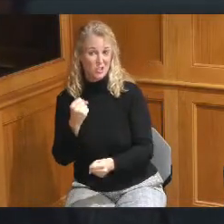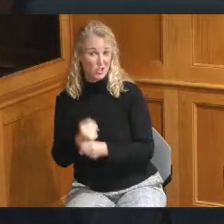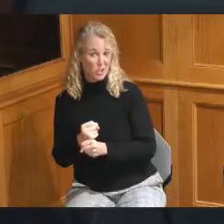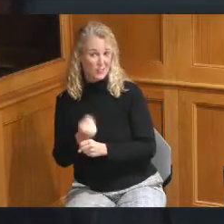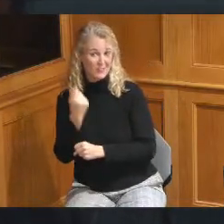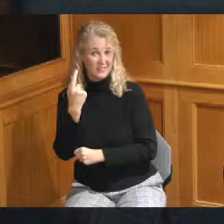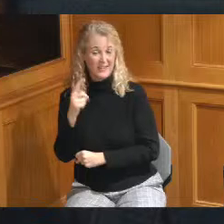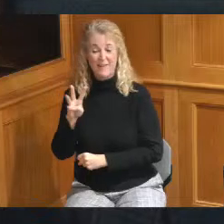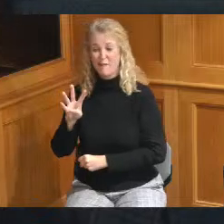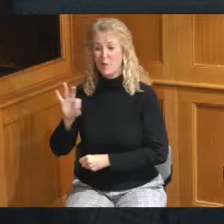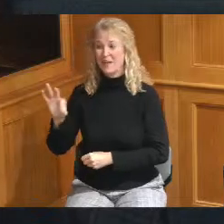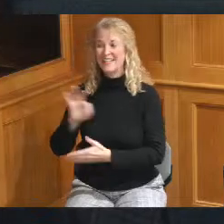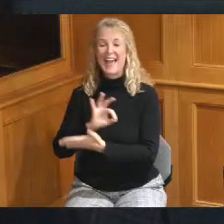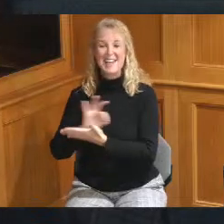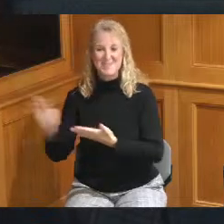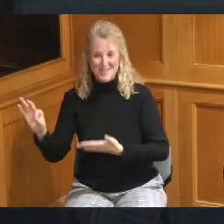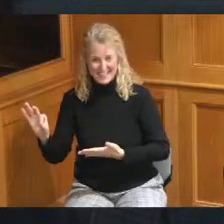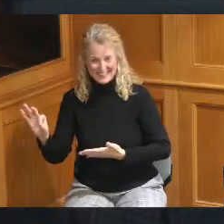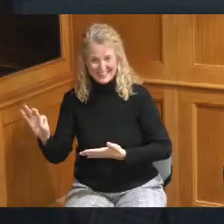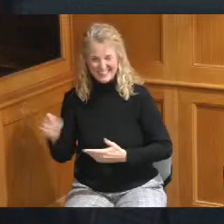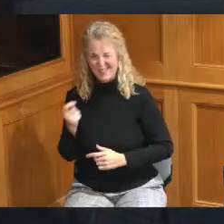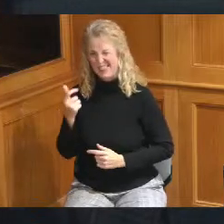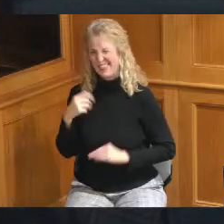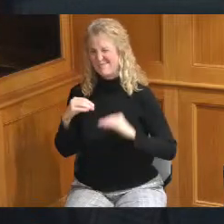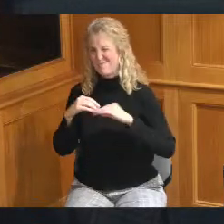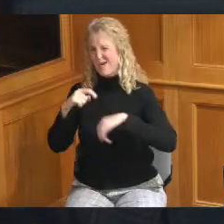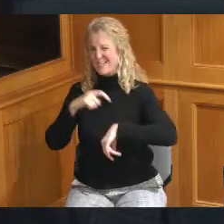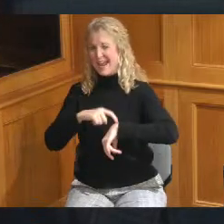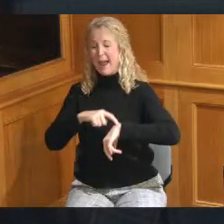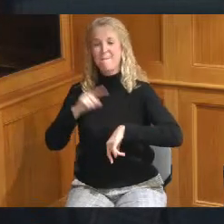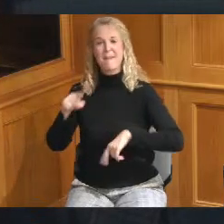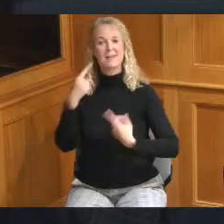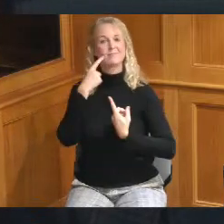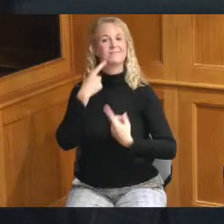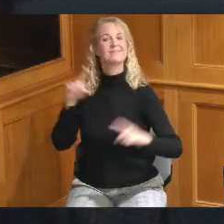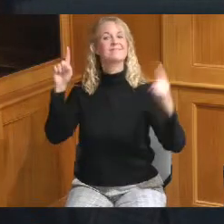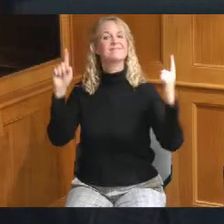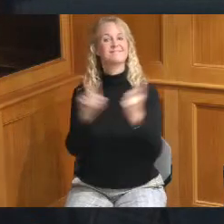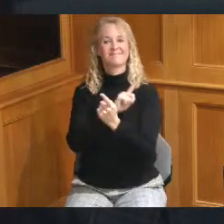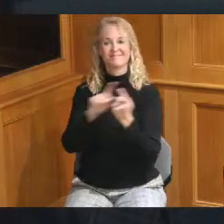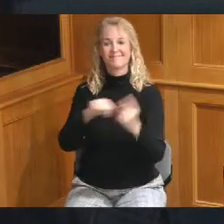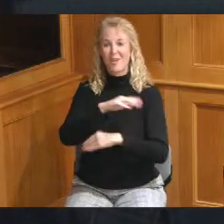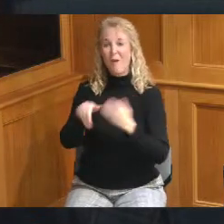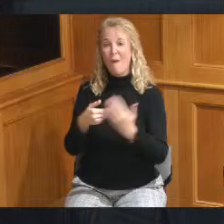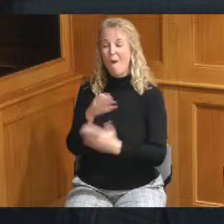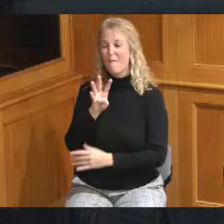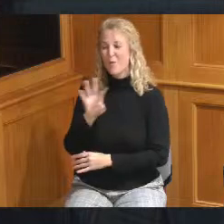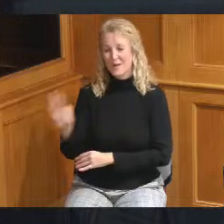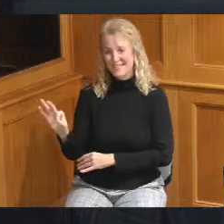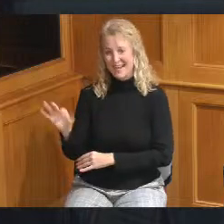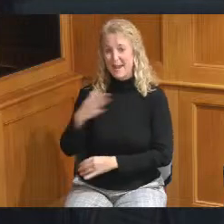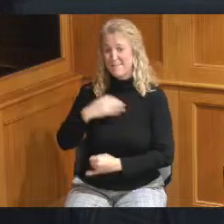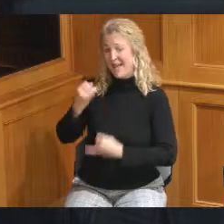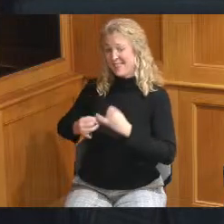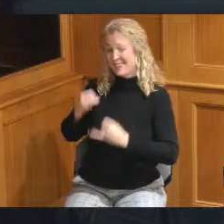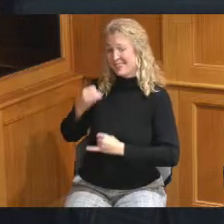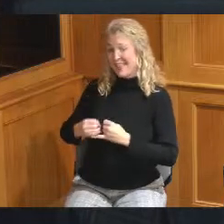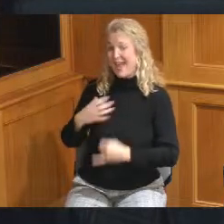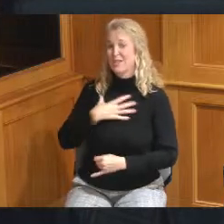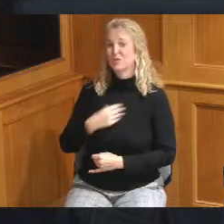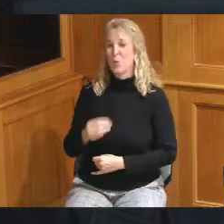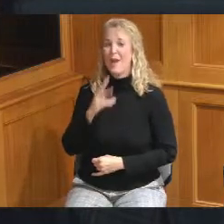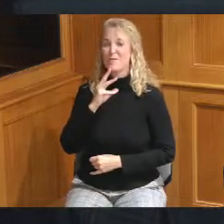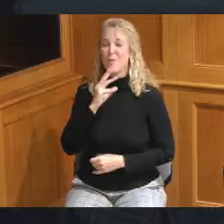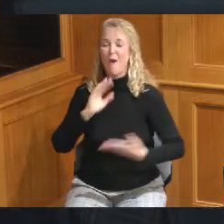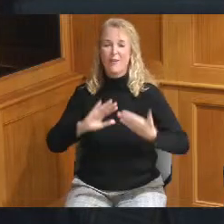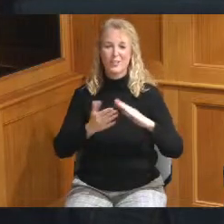me 49 weeks this time, so a little bit longer, but I did make it around to all 49 jurisdictions. My last was in Whitewater